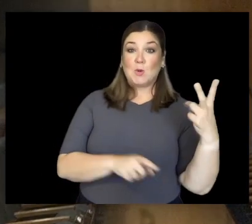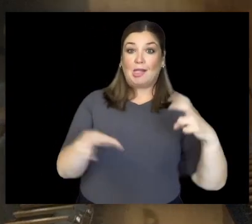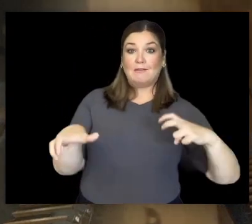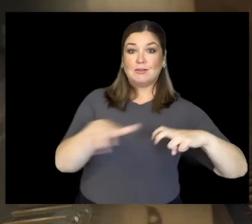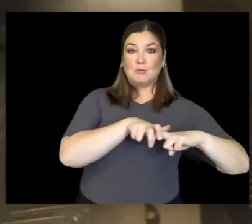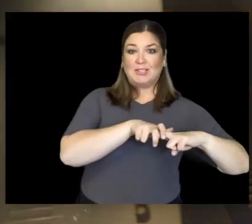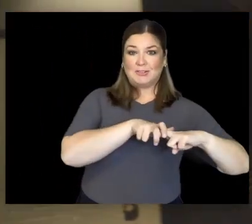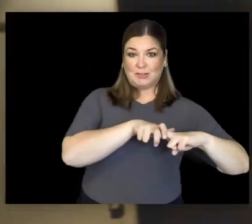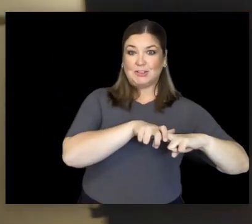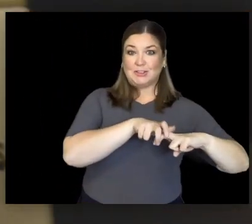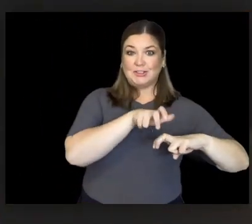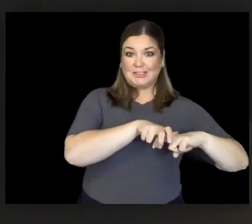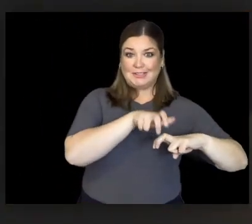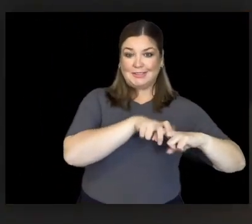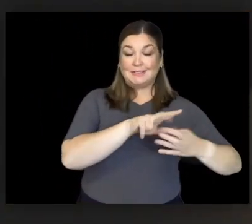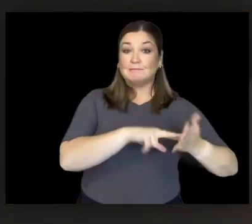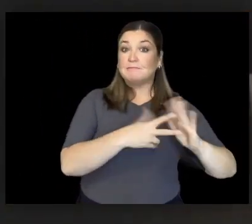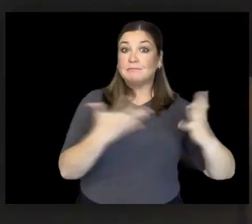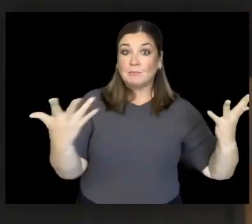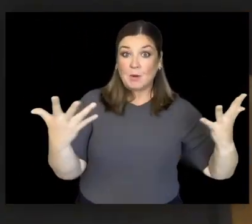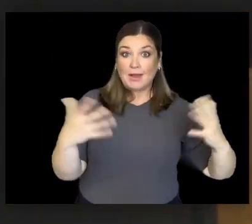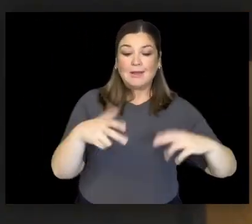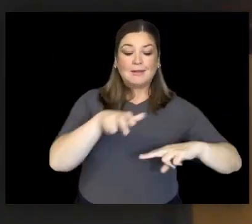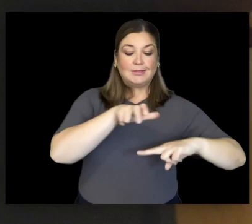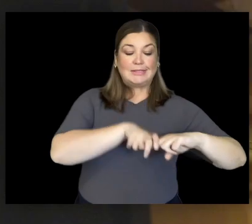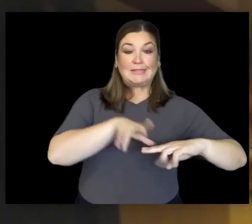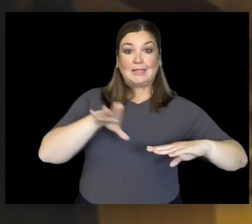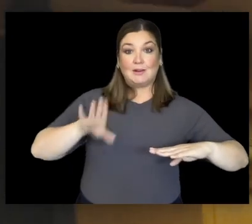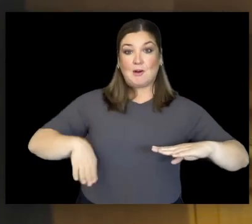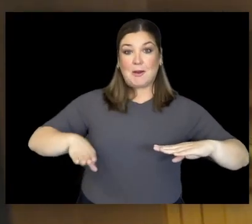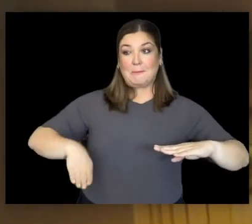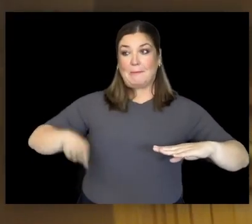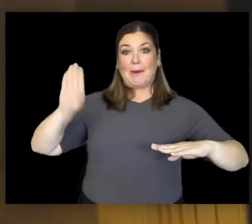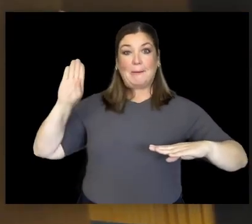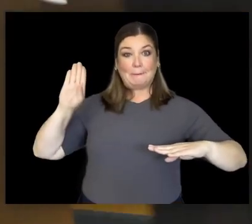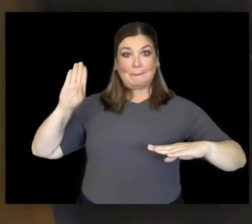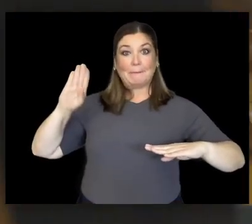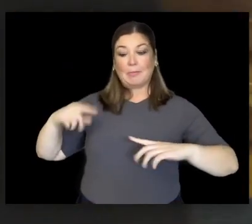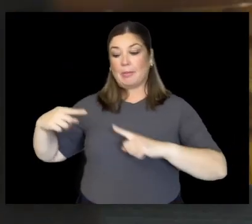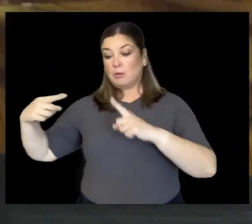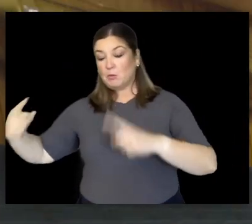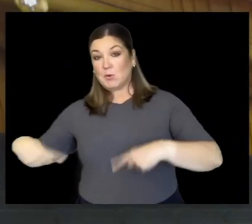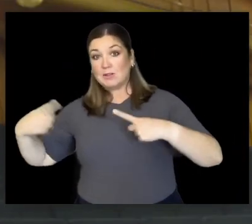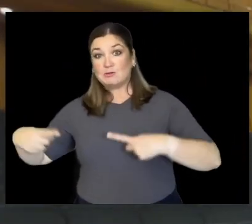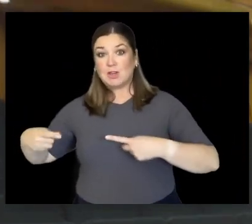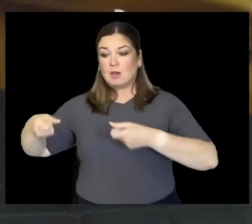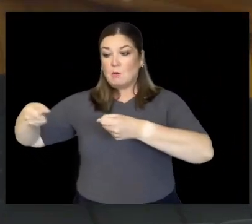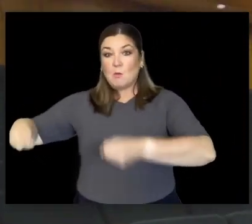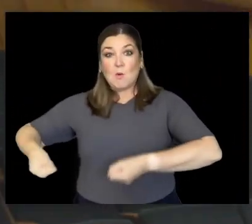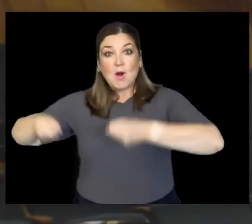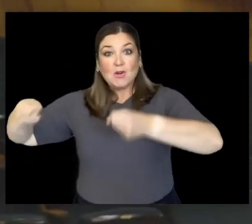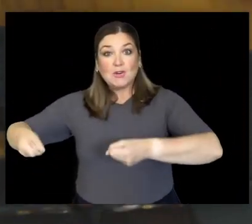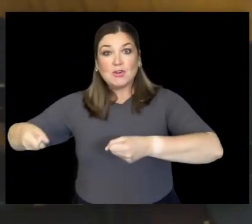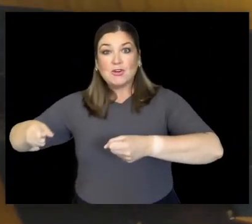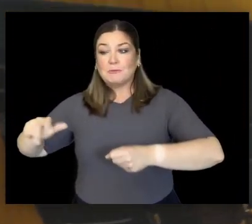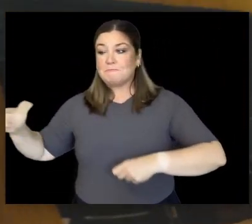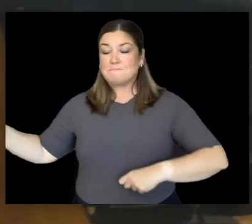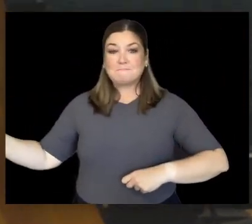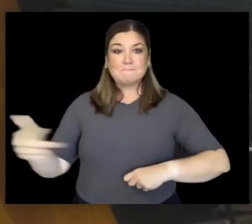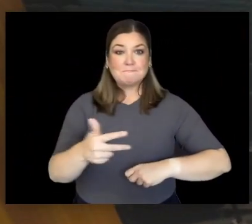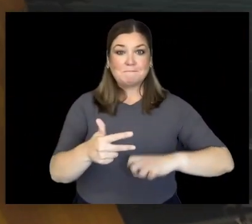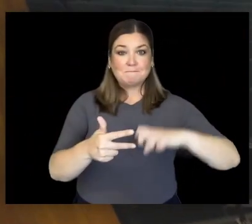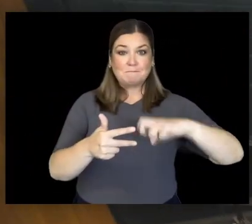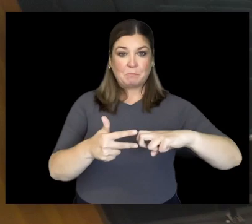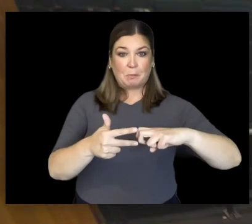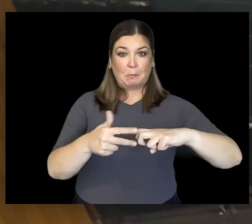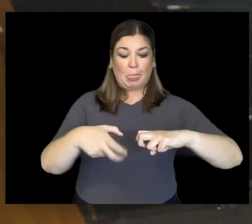are also 12 aisle transfer seats. Transfer seats are reserved for guests with limited mobility. The seat is always